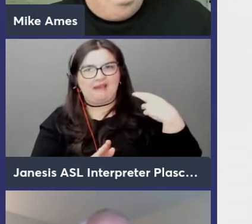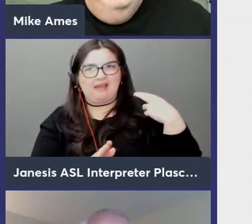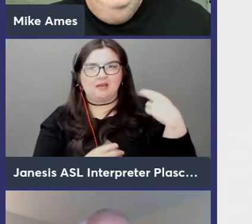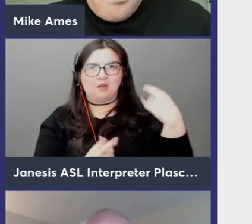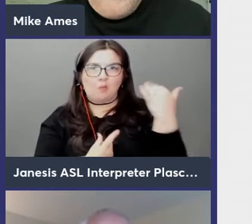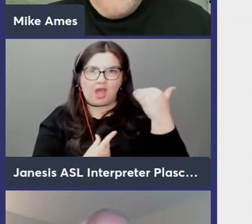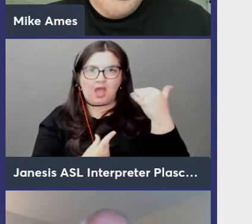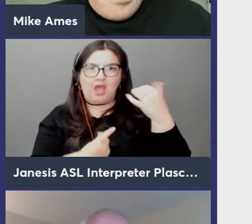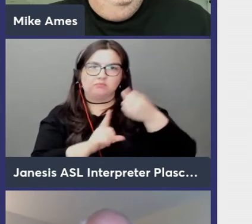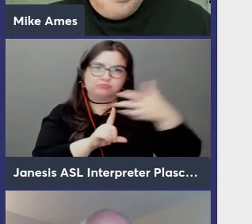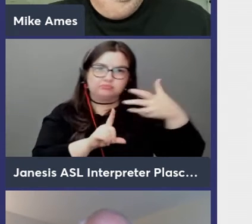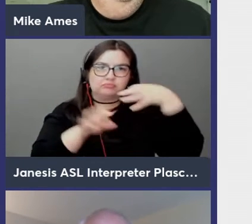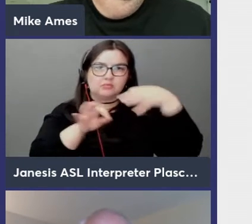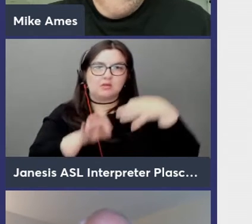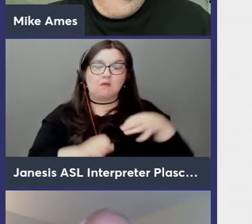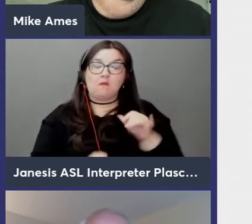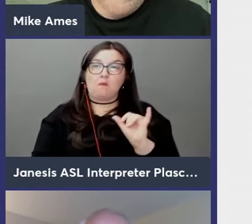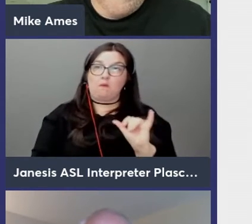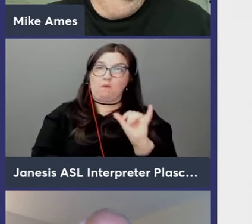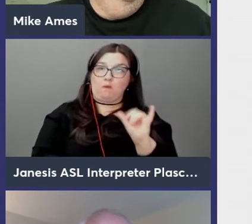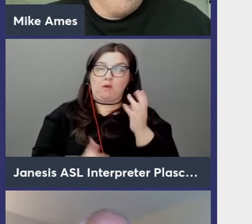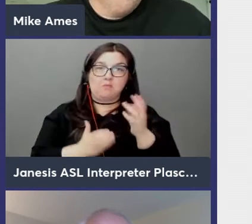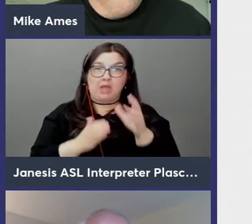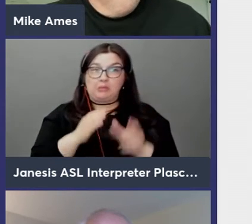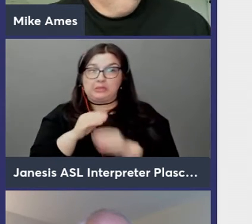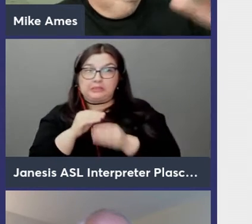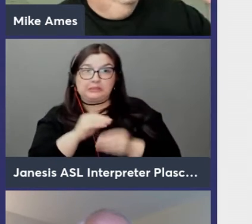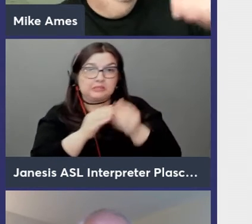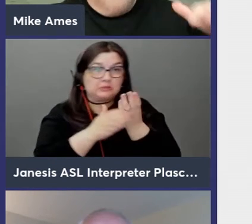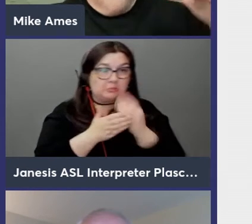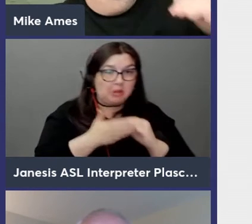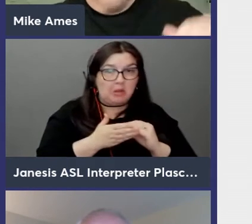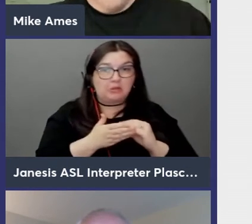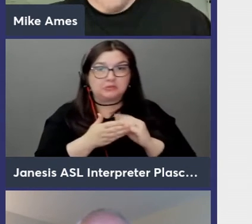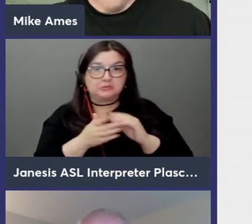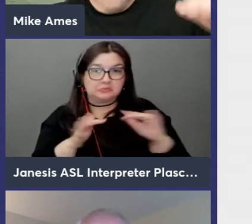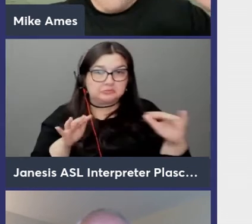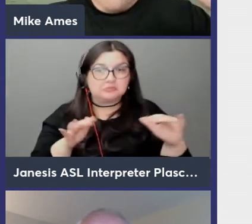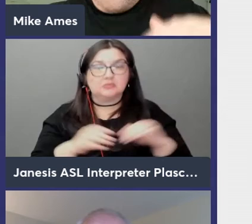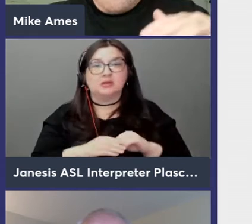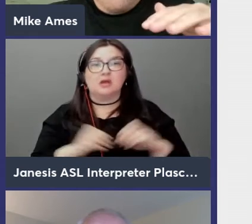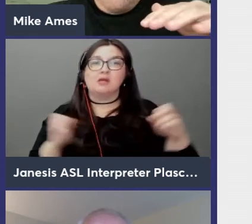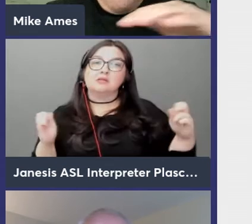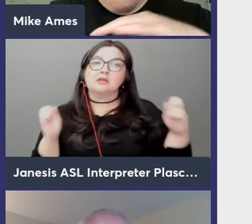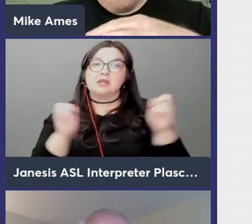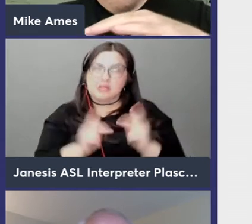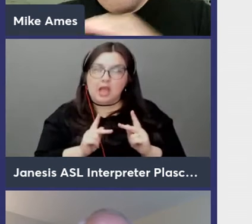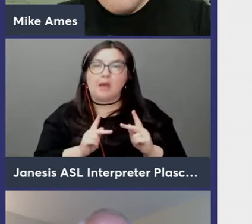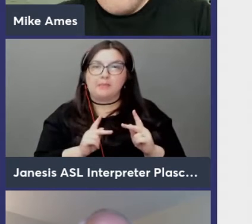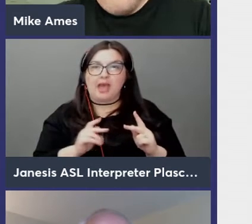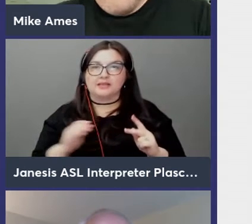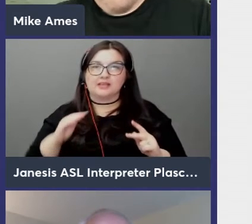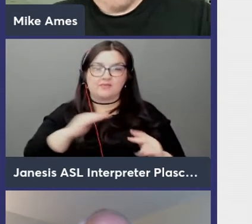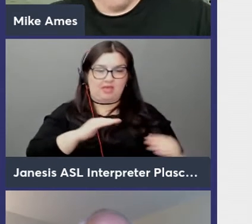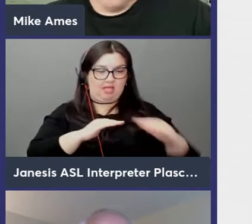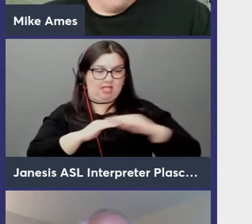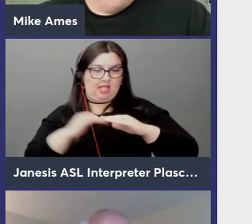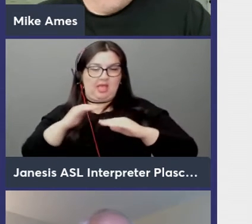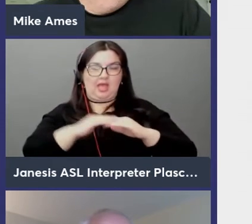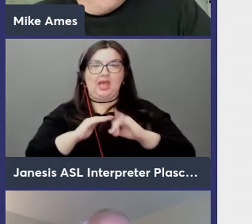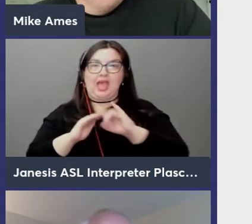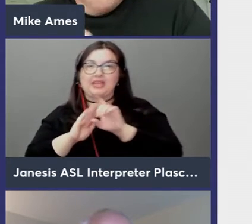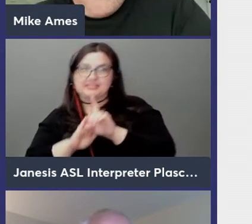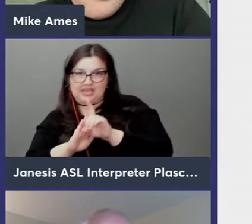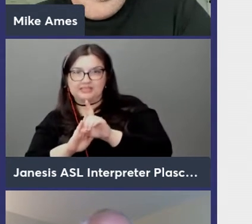risky, right? We might have some additional pieces and parts. So that's where it comes back to sort of that layering of the identity